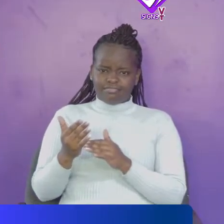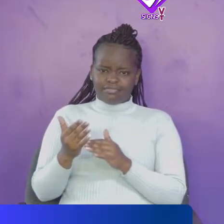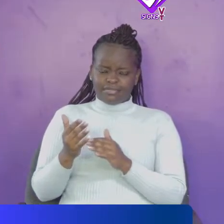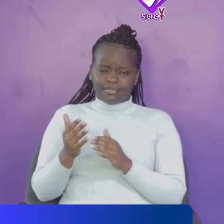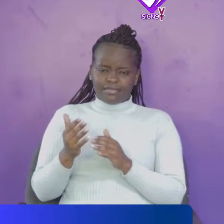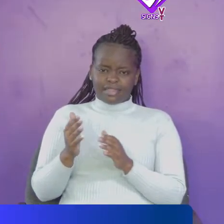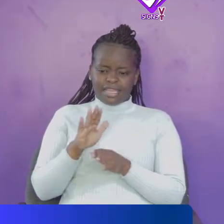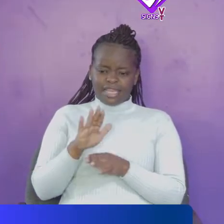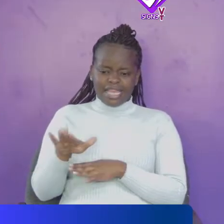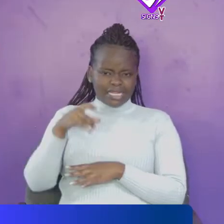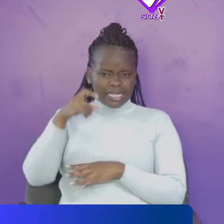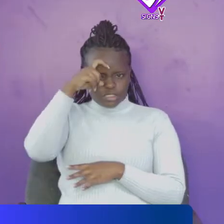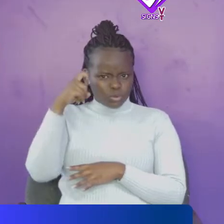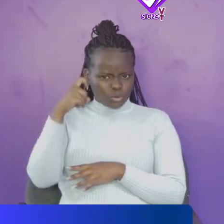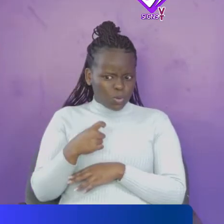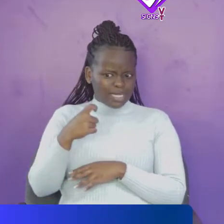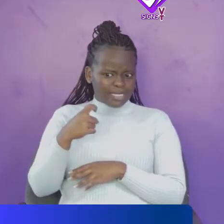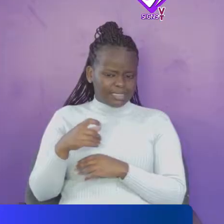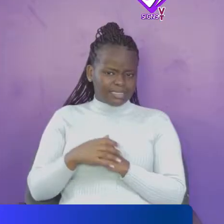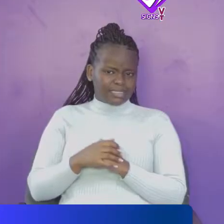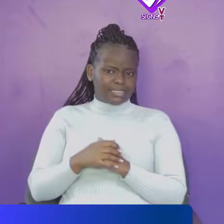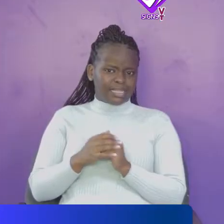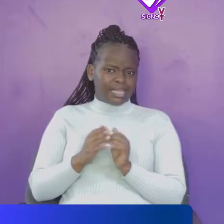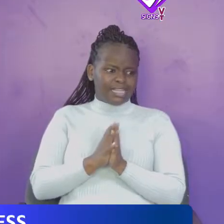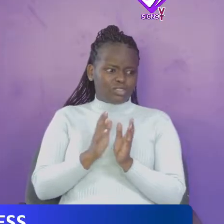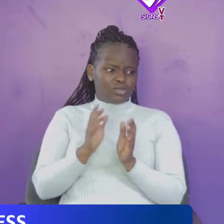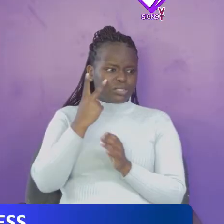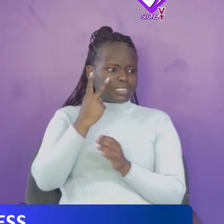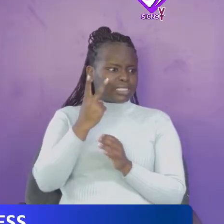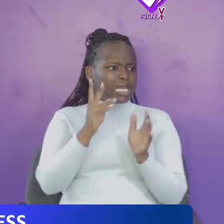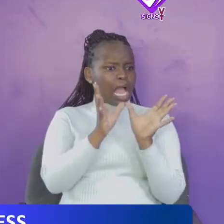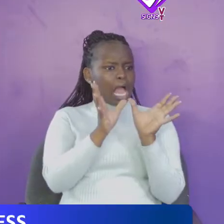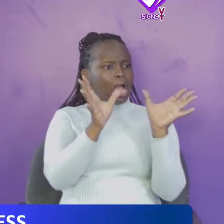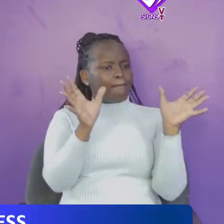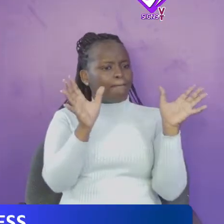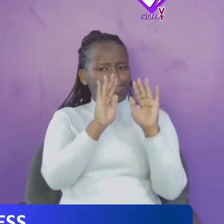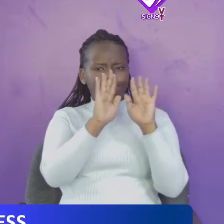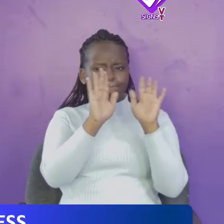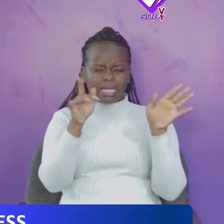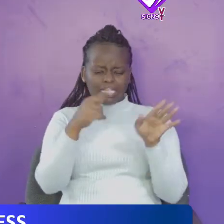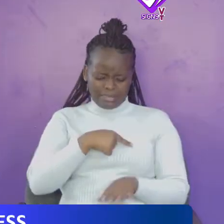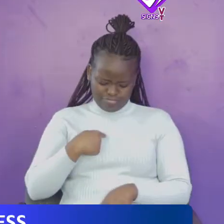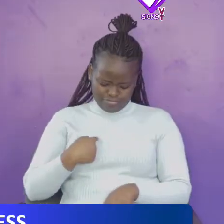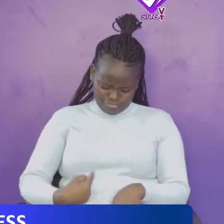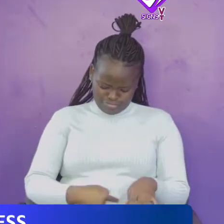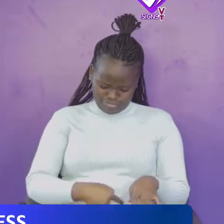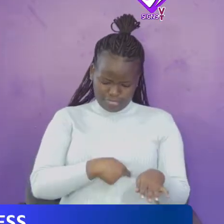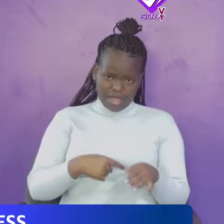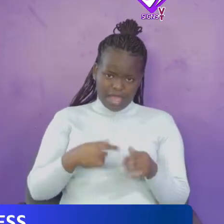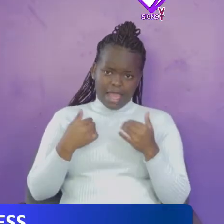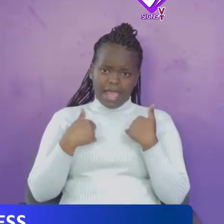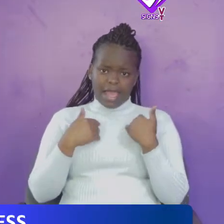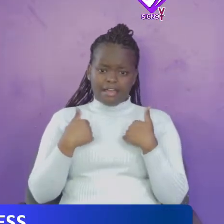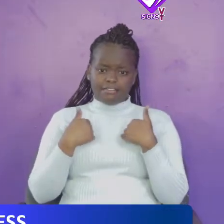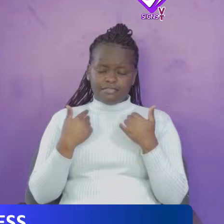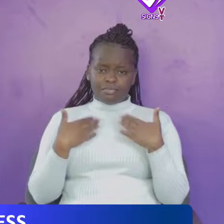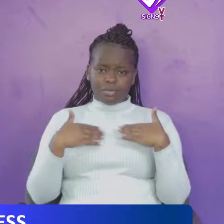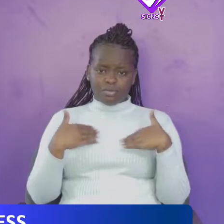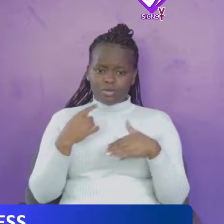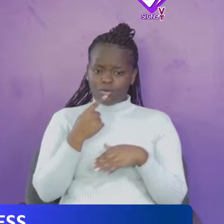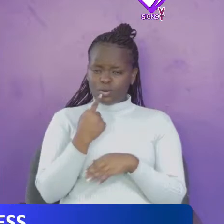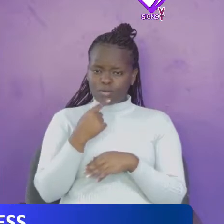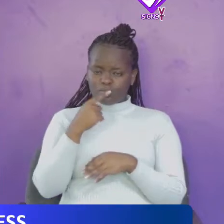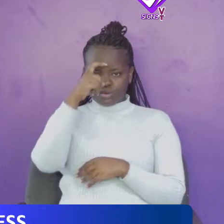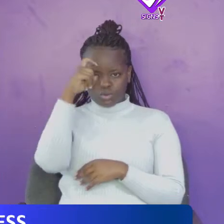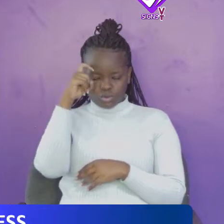your underarms. Yeah. And you see a huge sweat patch. Yeah. Now the individuals who sweat in the groin and trunk